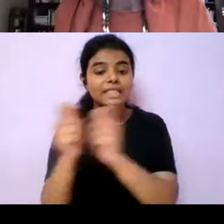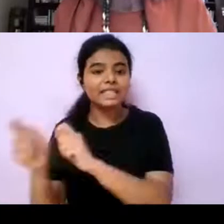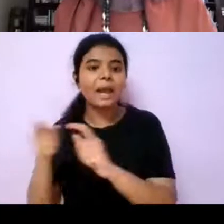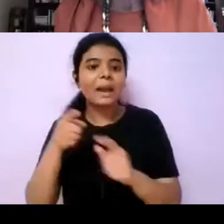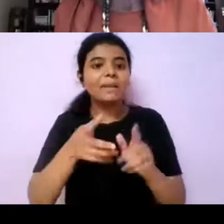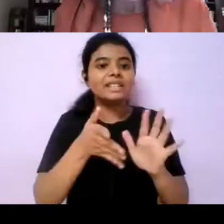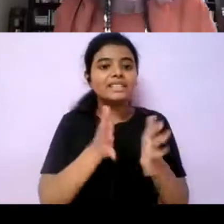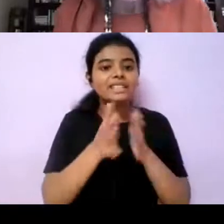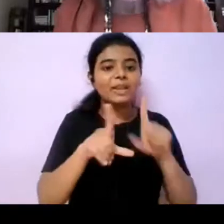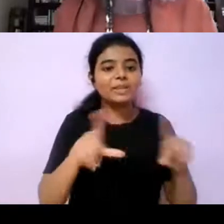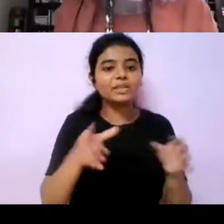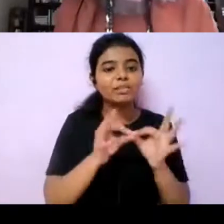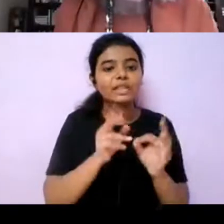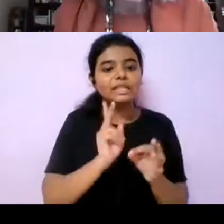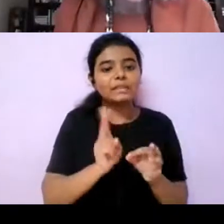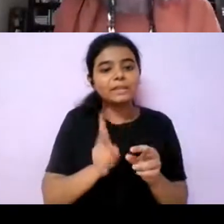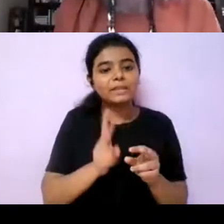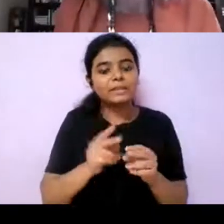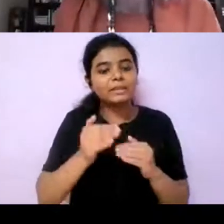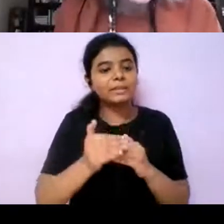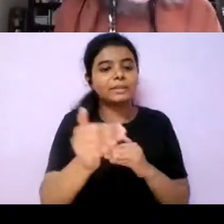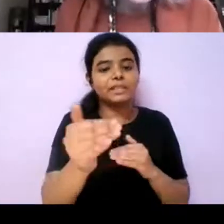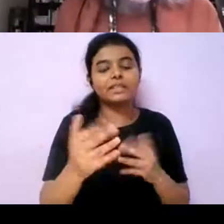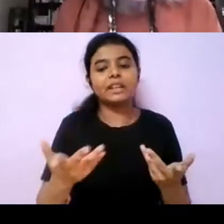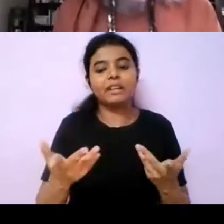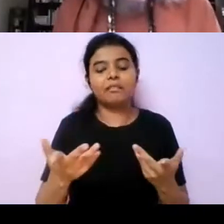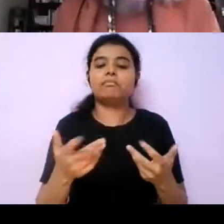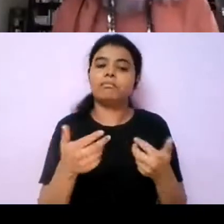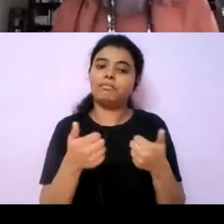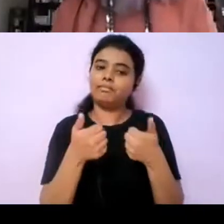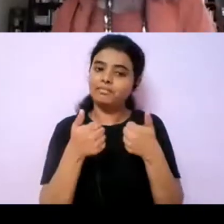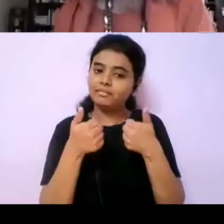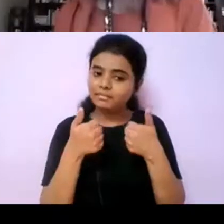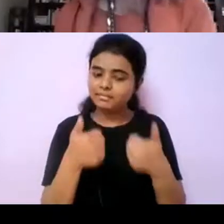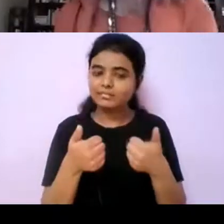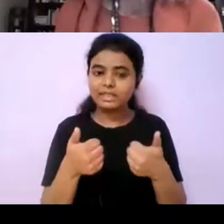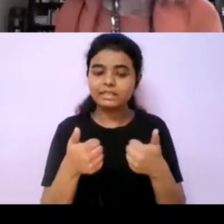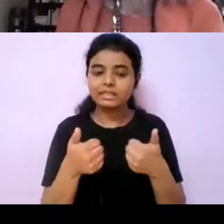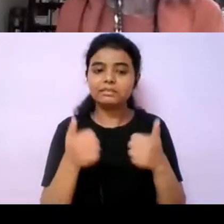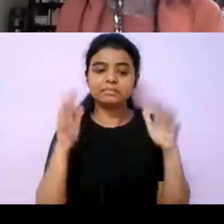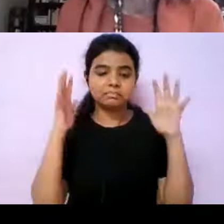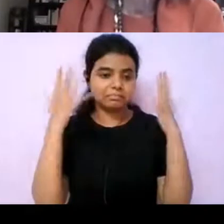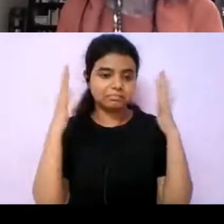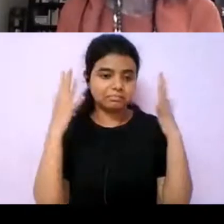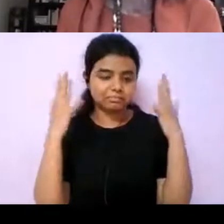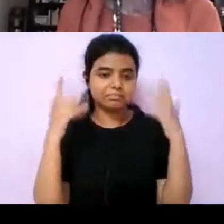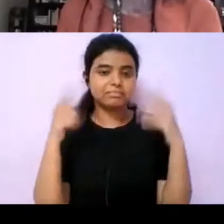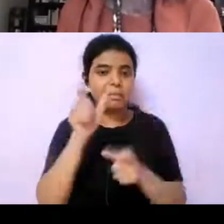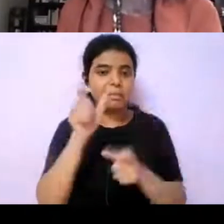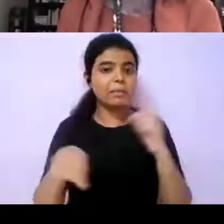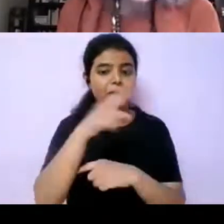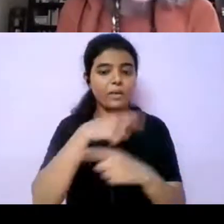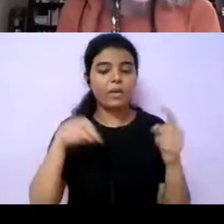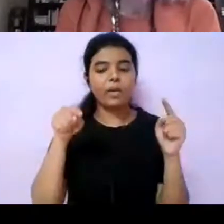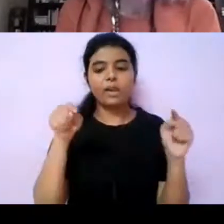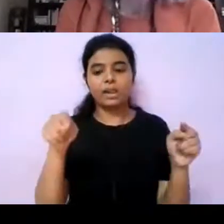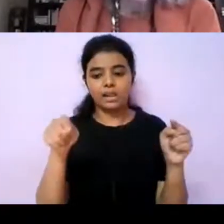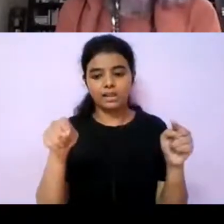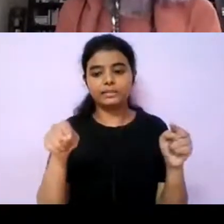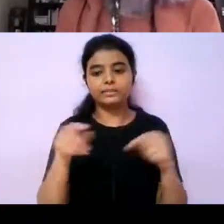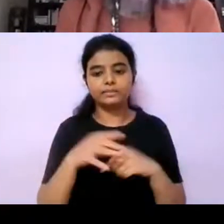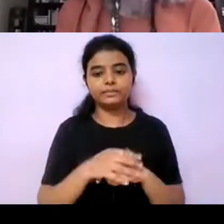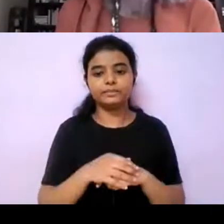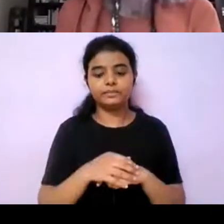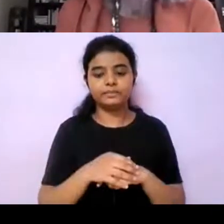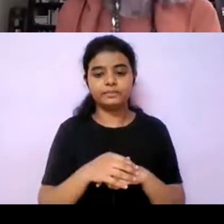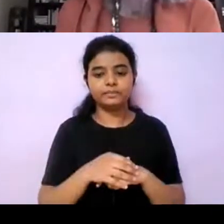go on. And that is really an appreciation that everybody has put